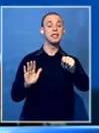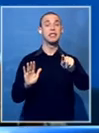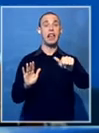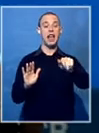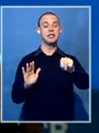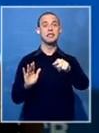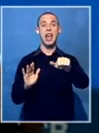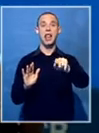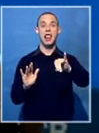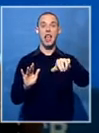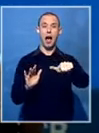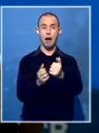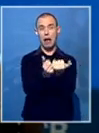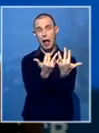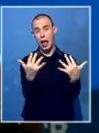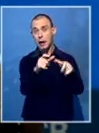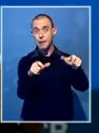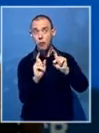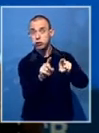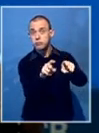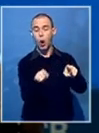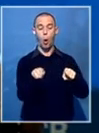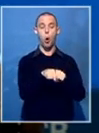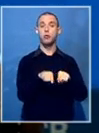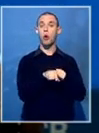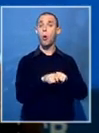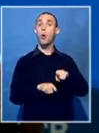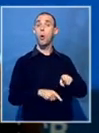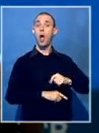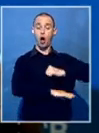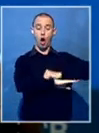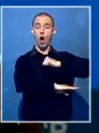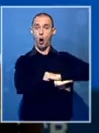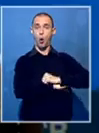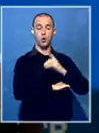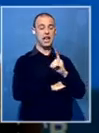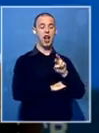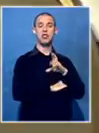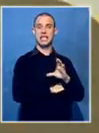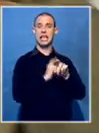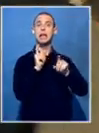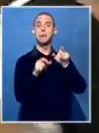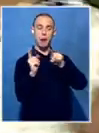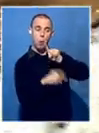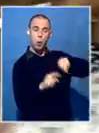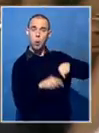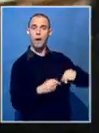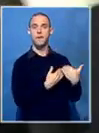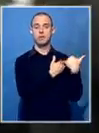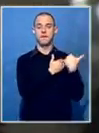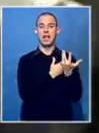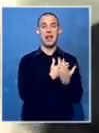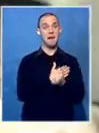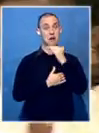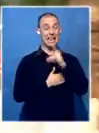to 5,000 in the Democratic Republic of Congo. And unfortunately, the crisis is far from being over. Nkurunziza, a former